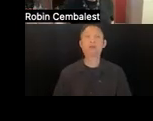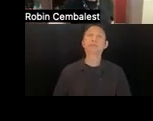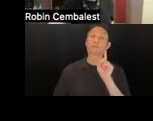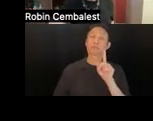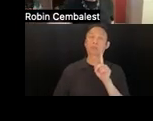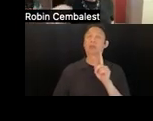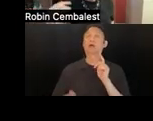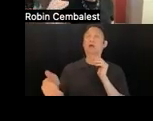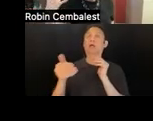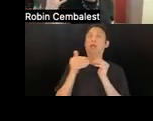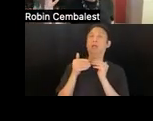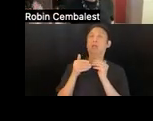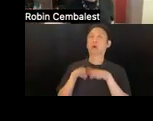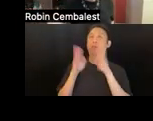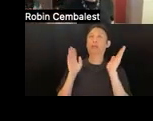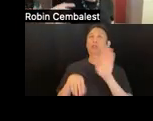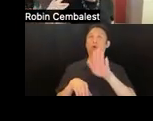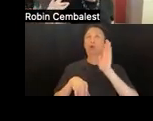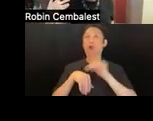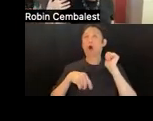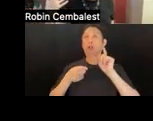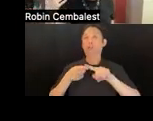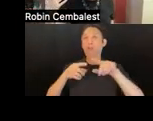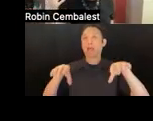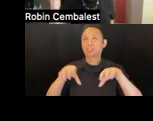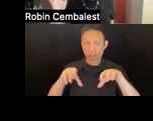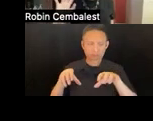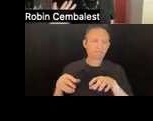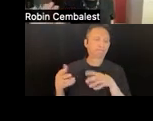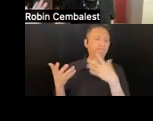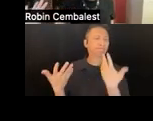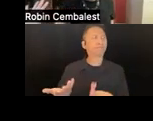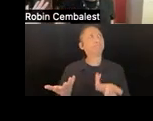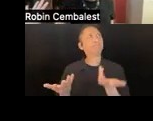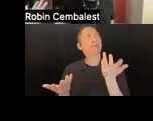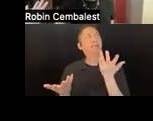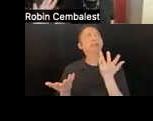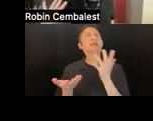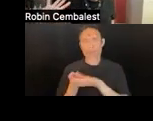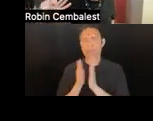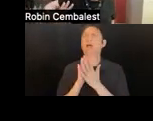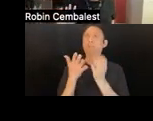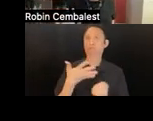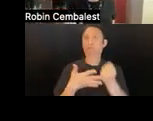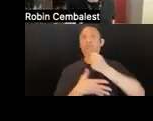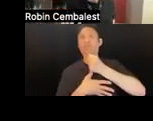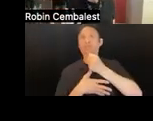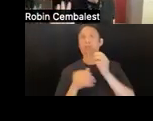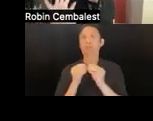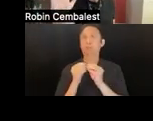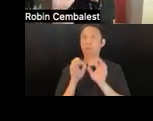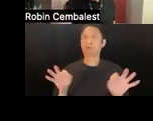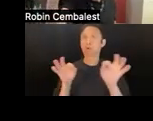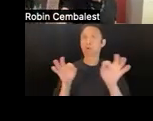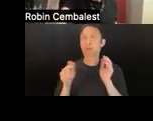to action kind of take on a more front seat, one, let's say, where we're starting to push the day of